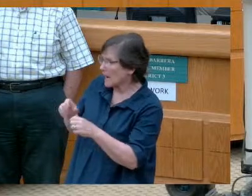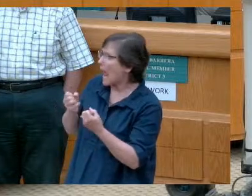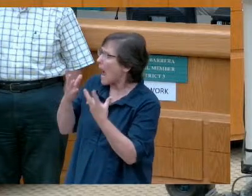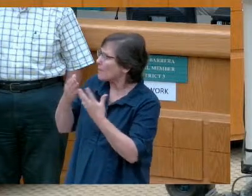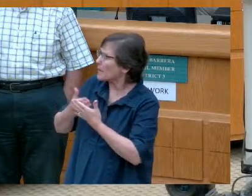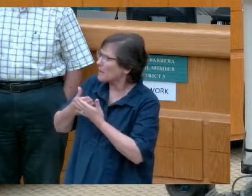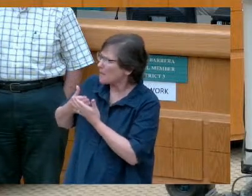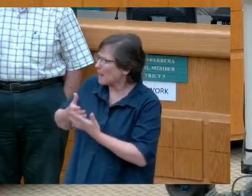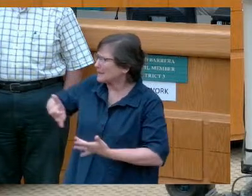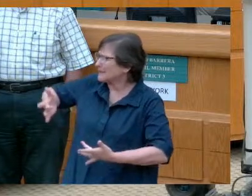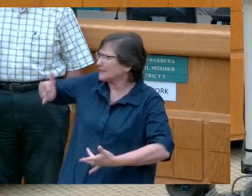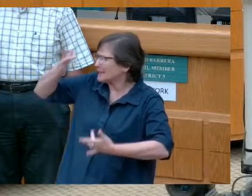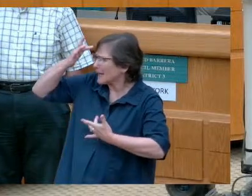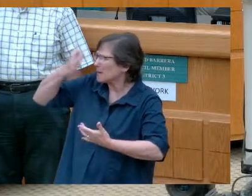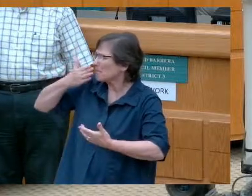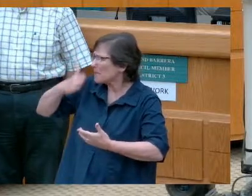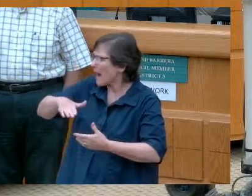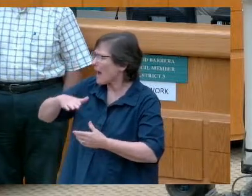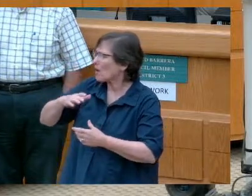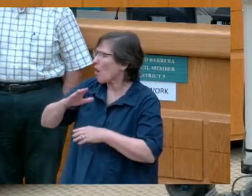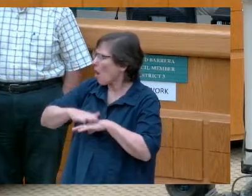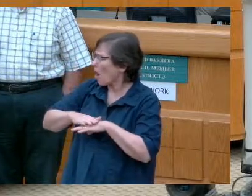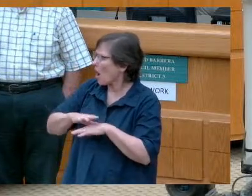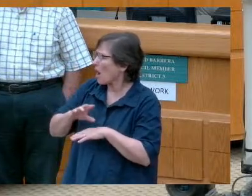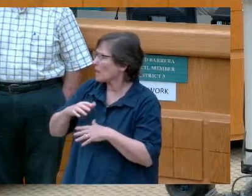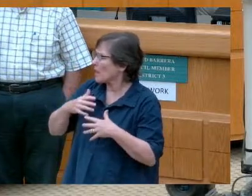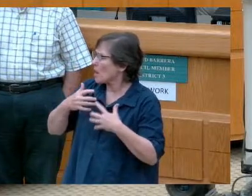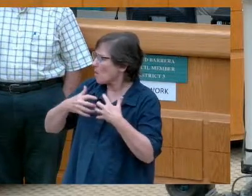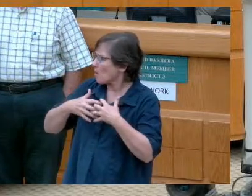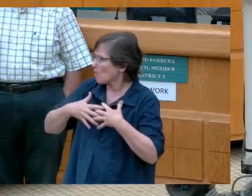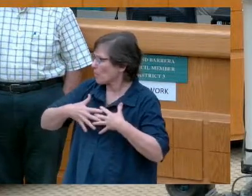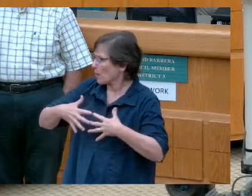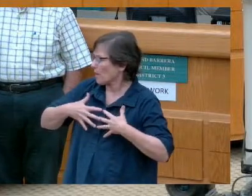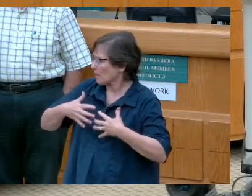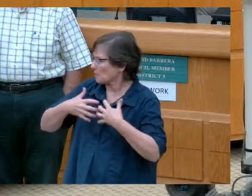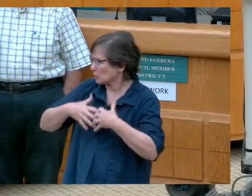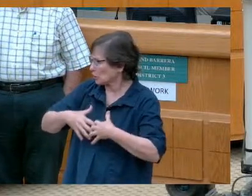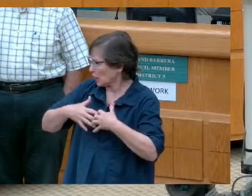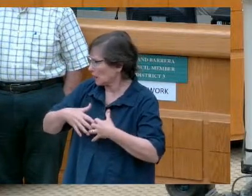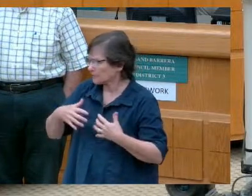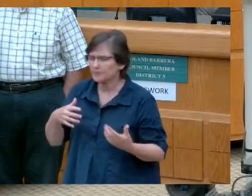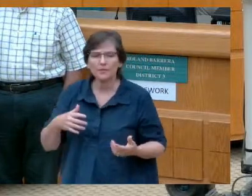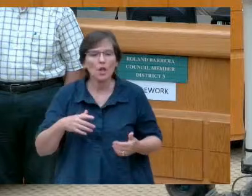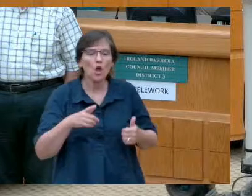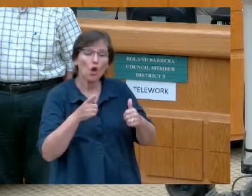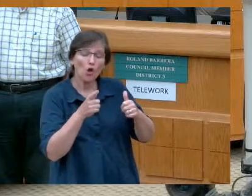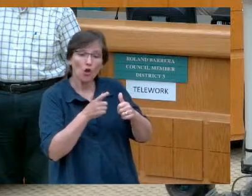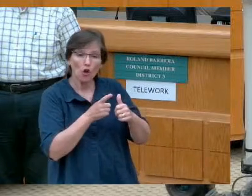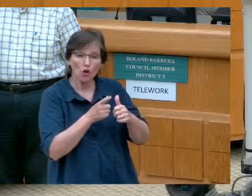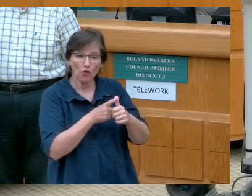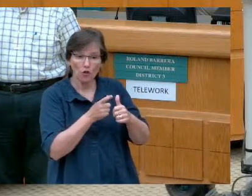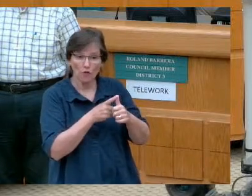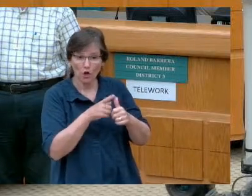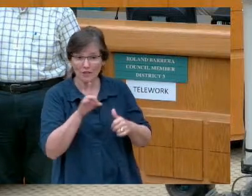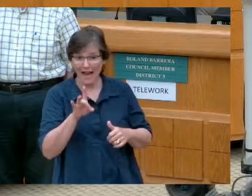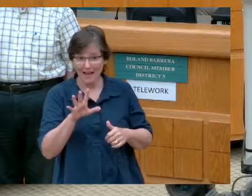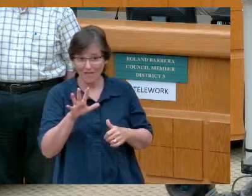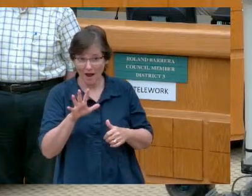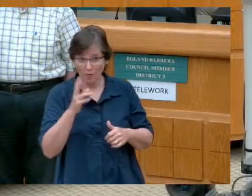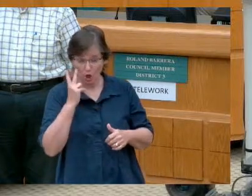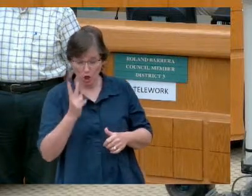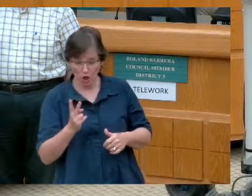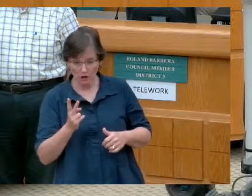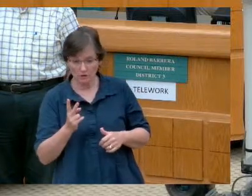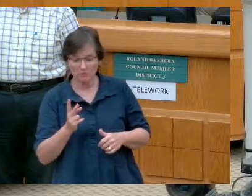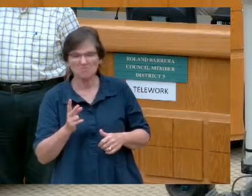So, how sick are they? well, the first 85 that we looked at, 9 of them were hospitalized of the 85, and so none